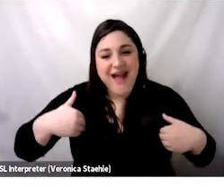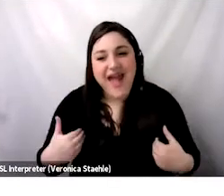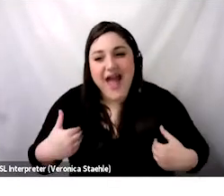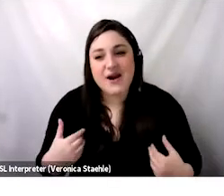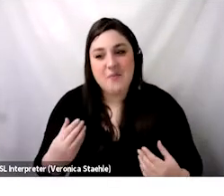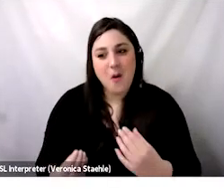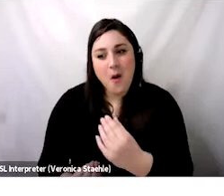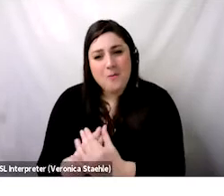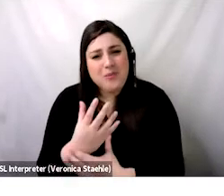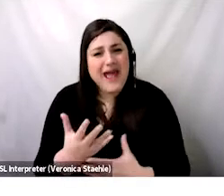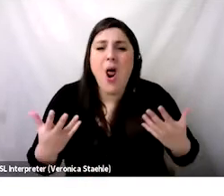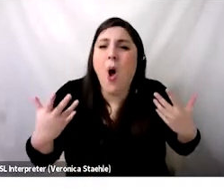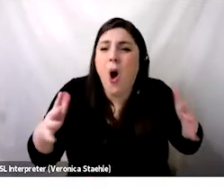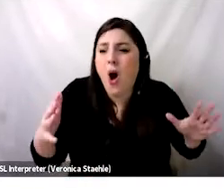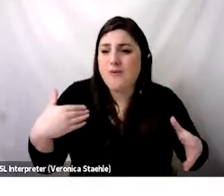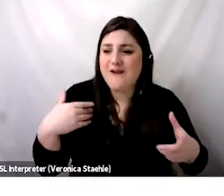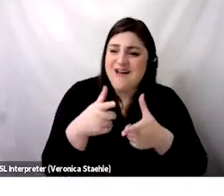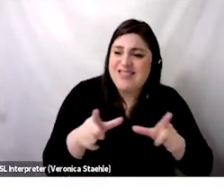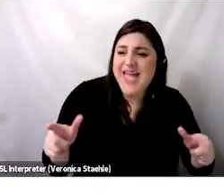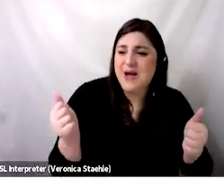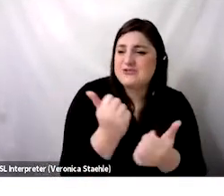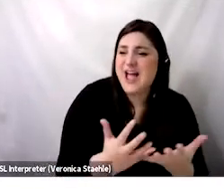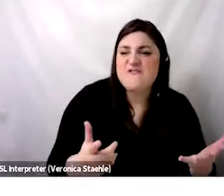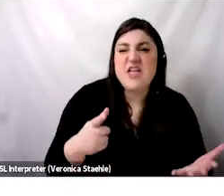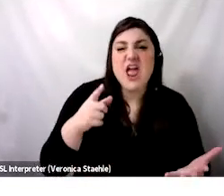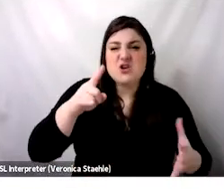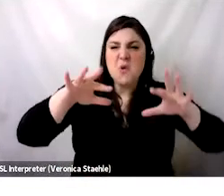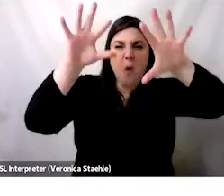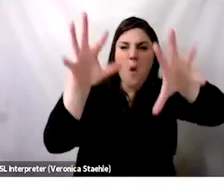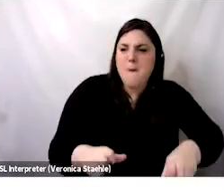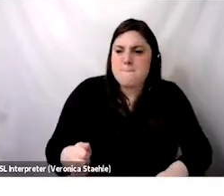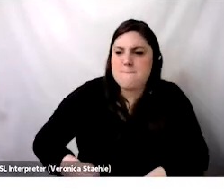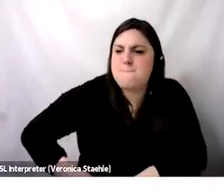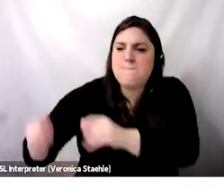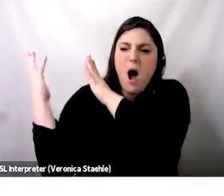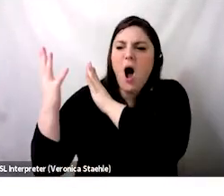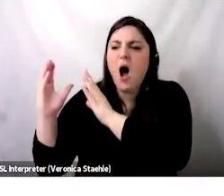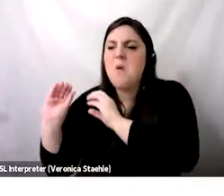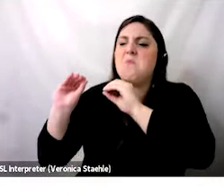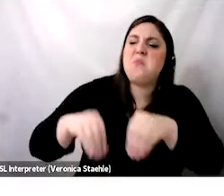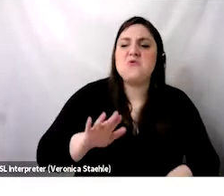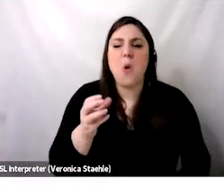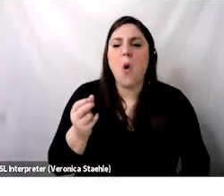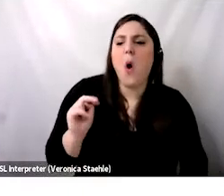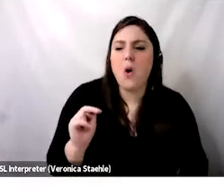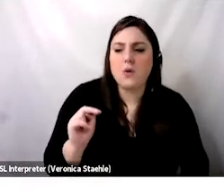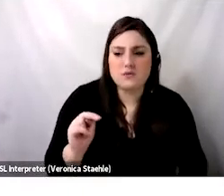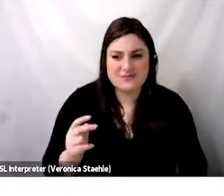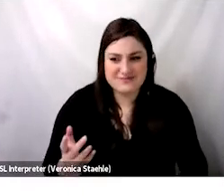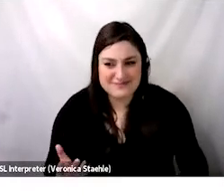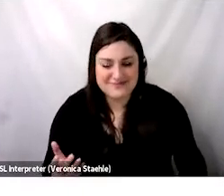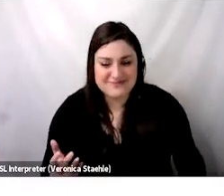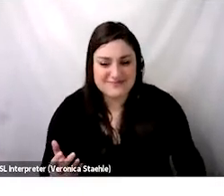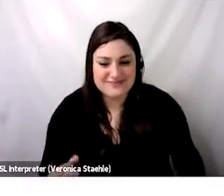culture, eradicate it, and make it your own. And then there's this justification of